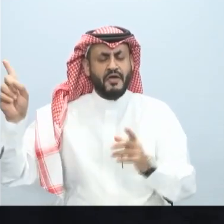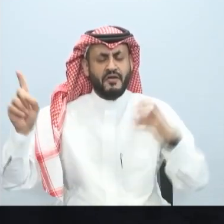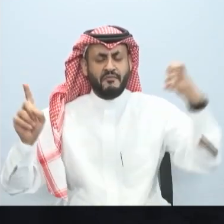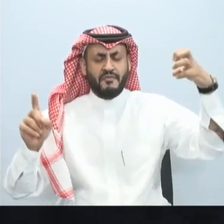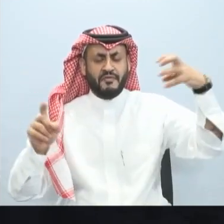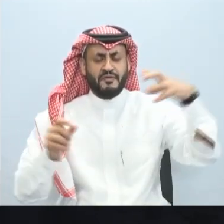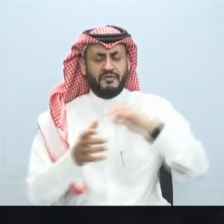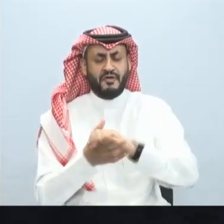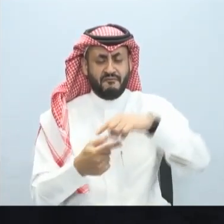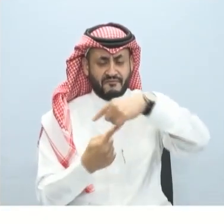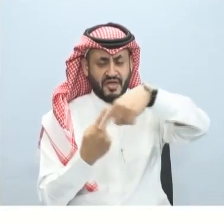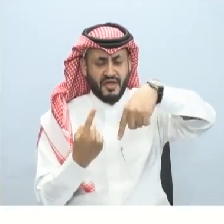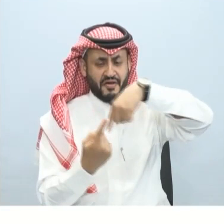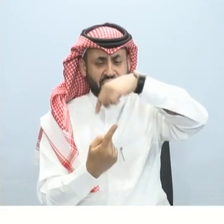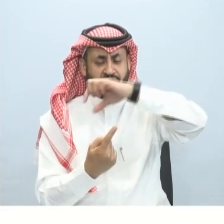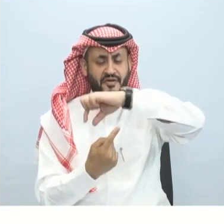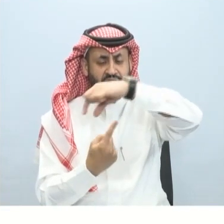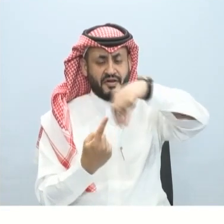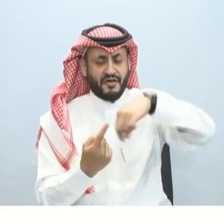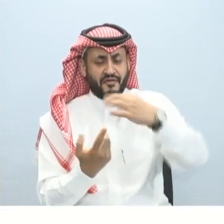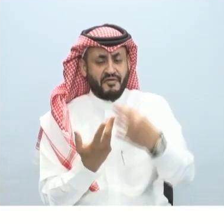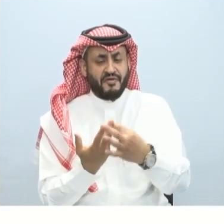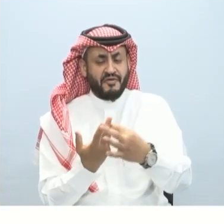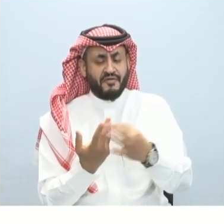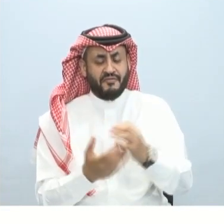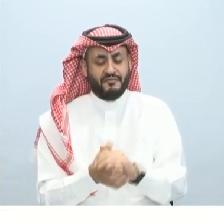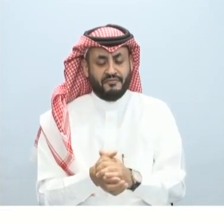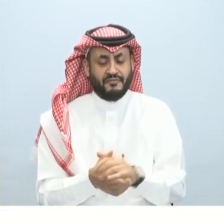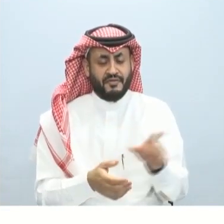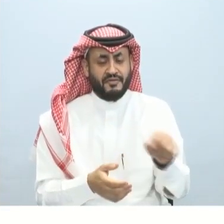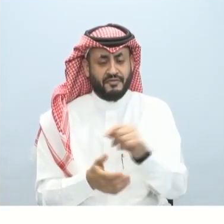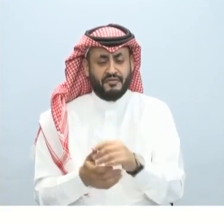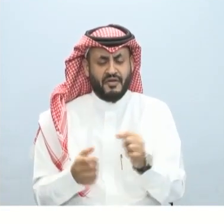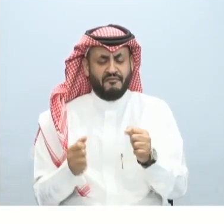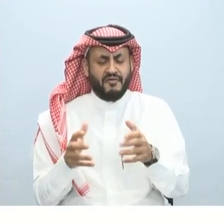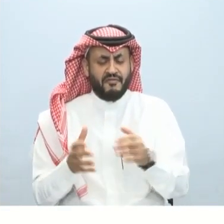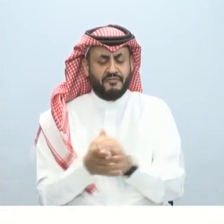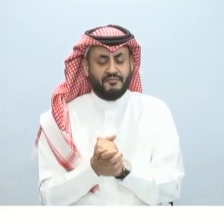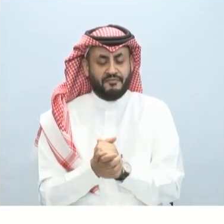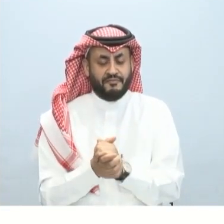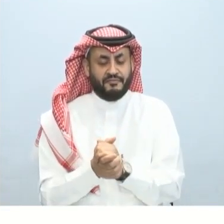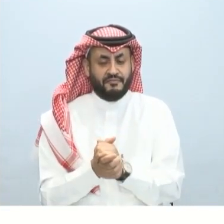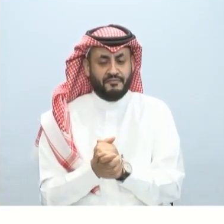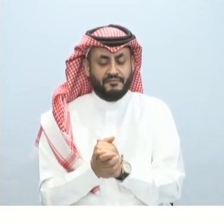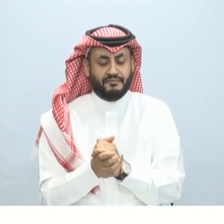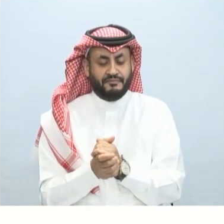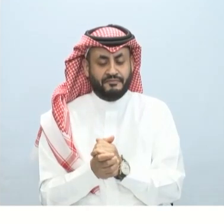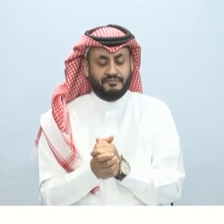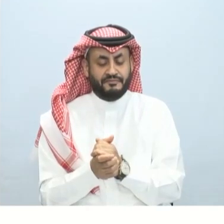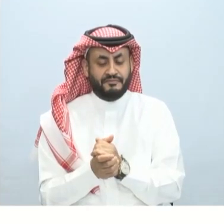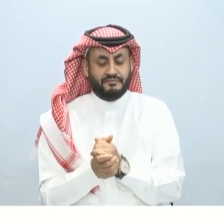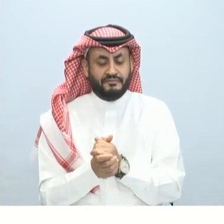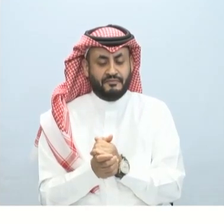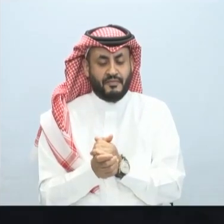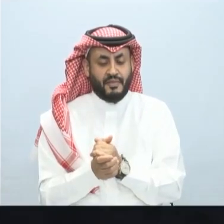rings around them. And we have here also Neptune has the same idea of cold, icy rings. So